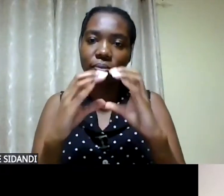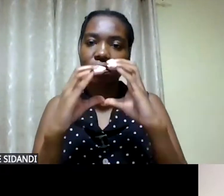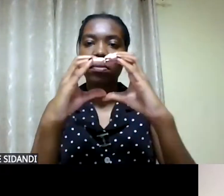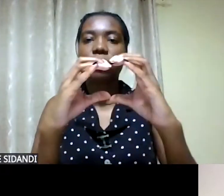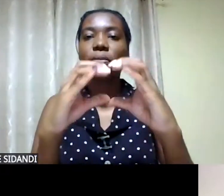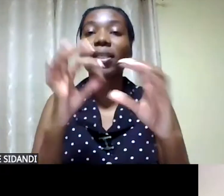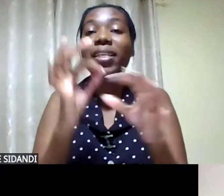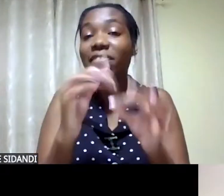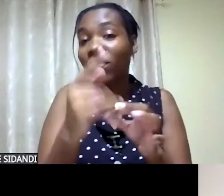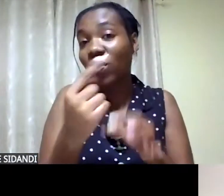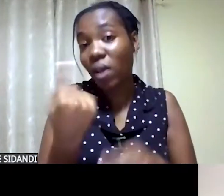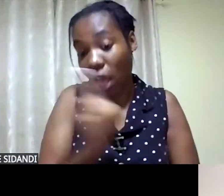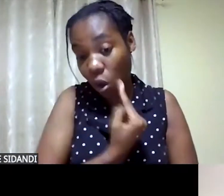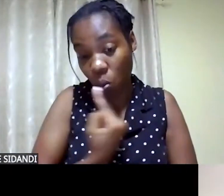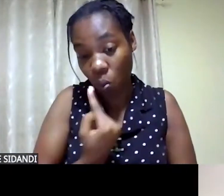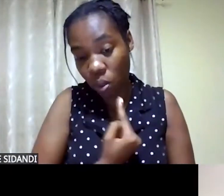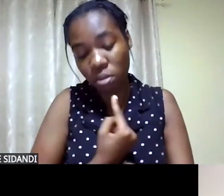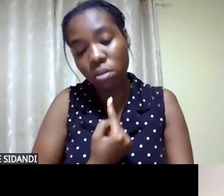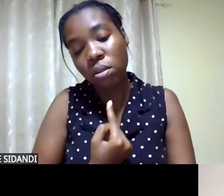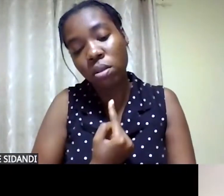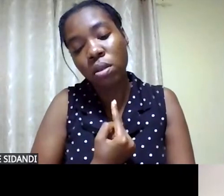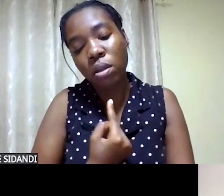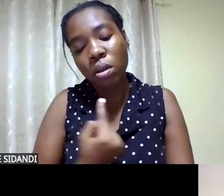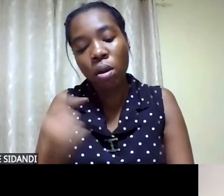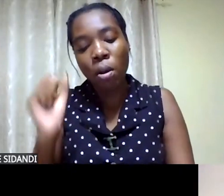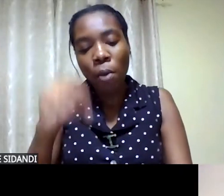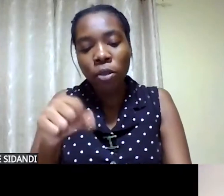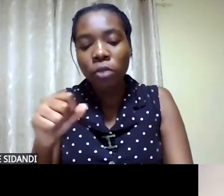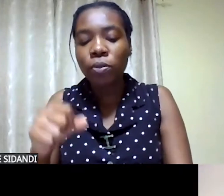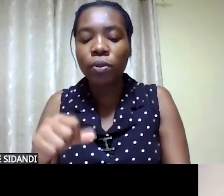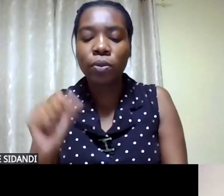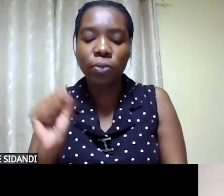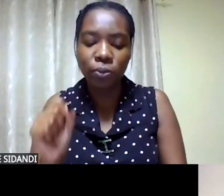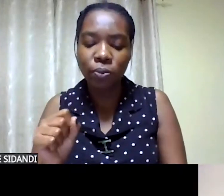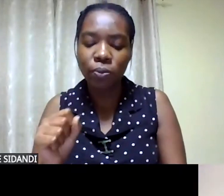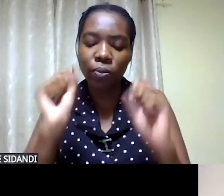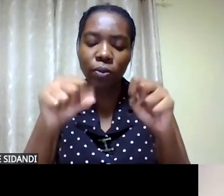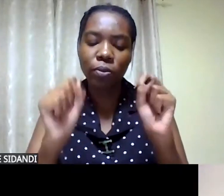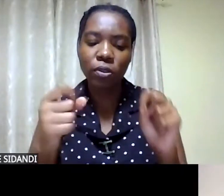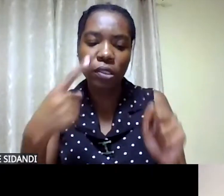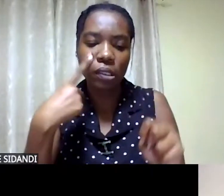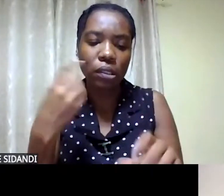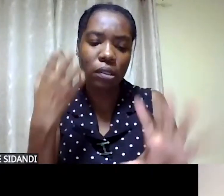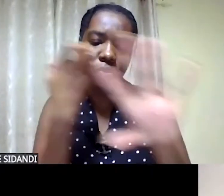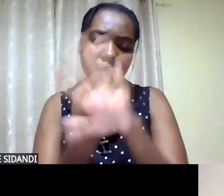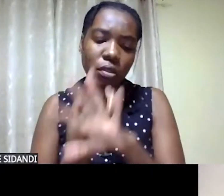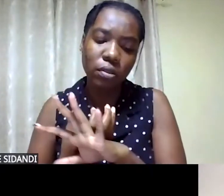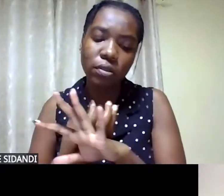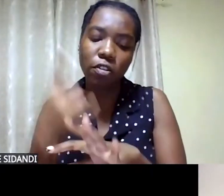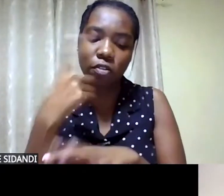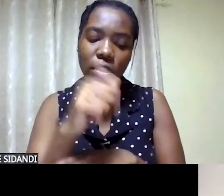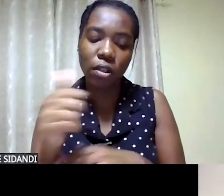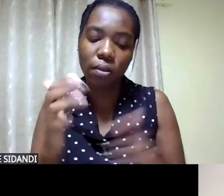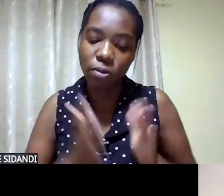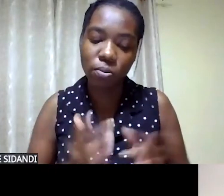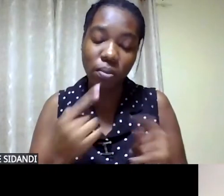alone in it, remember, you will always find it so difficult to move to another person. So the key thing